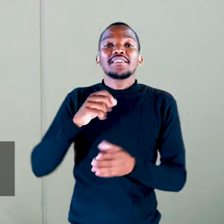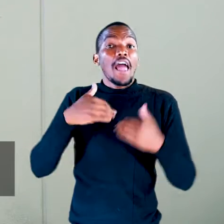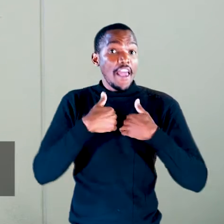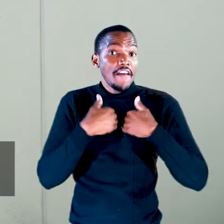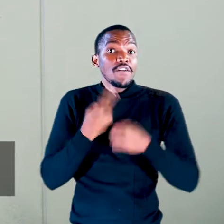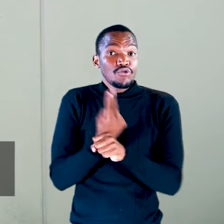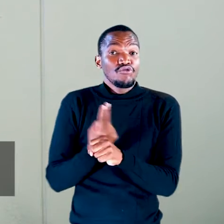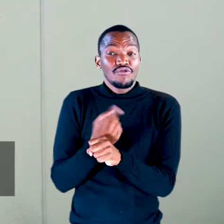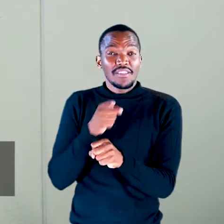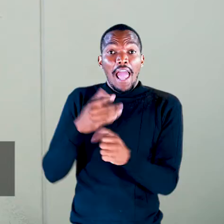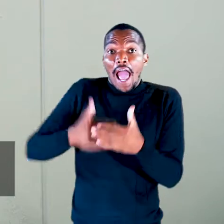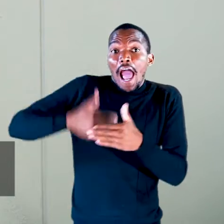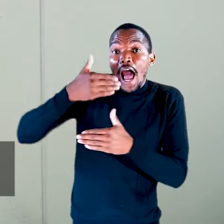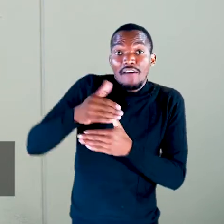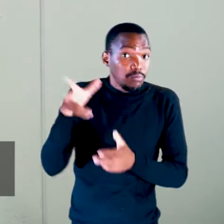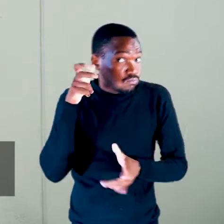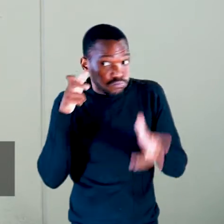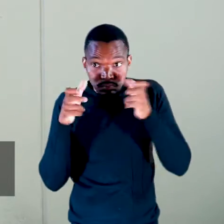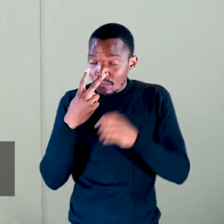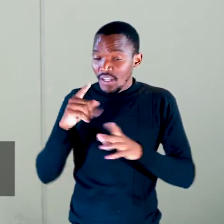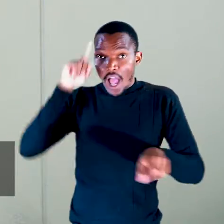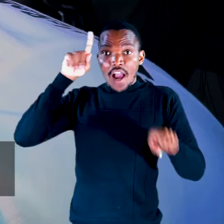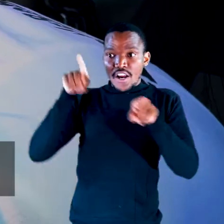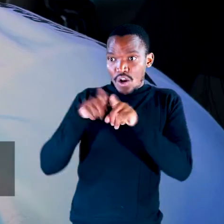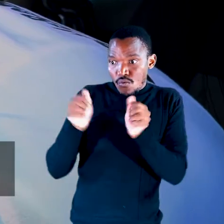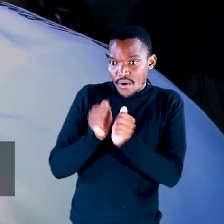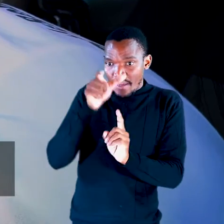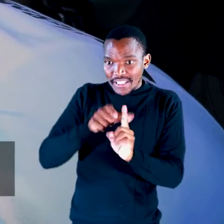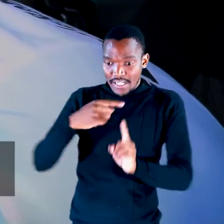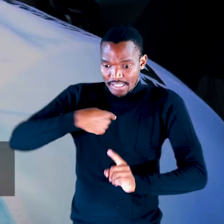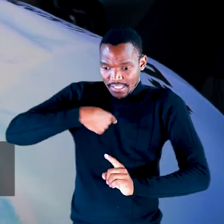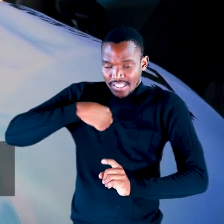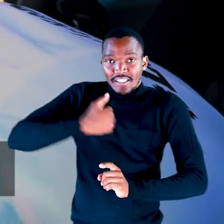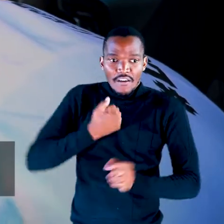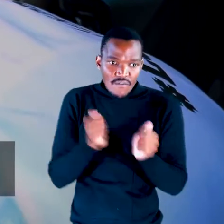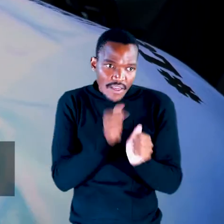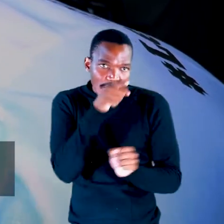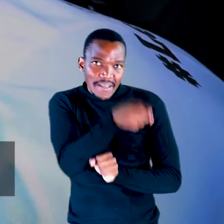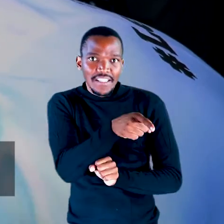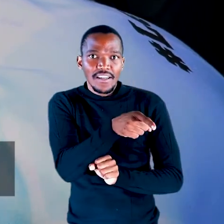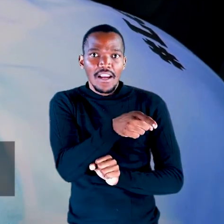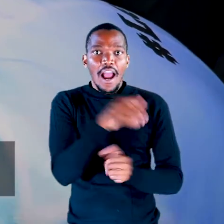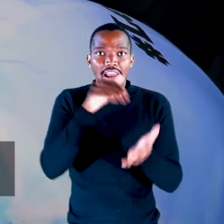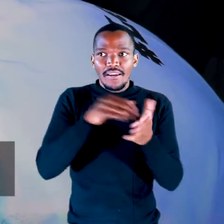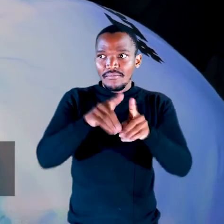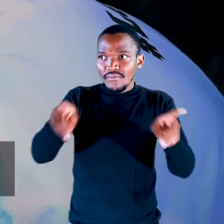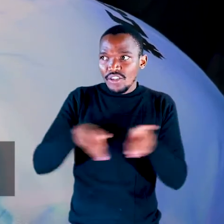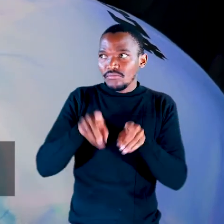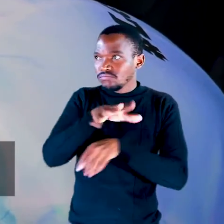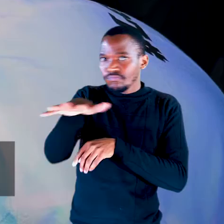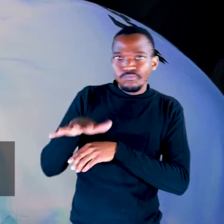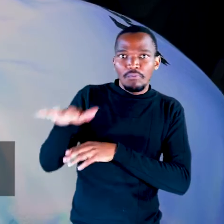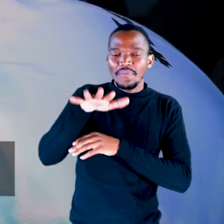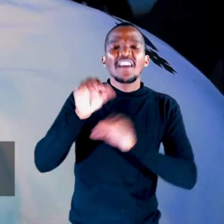tshwana o tsaya the consent kana tumelano tla bo e dirile wena le motho yo o gobetseng kana le ba ba fithelang mo lefelong. Ke gone